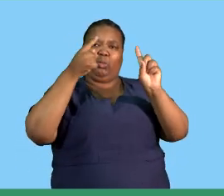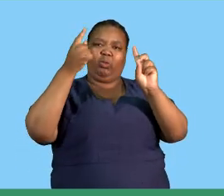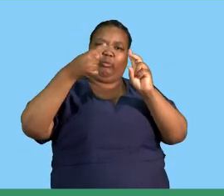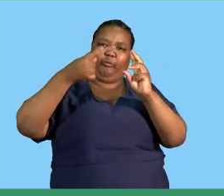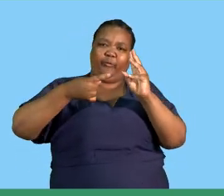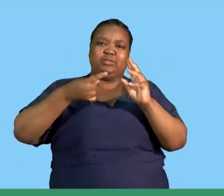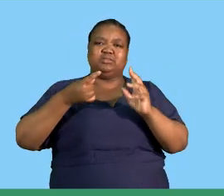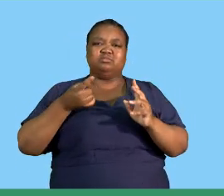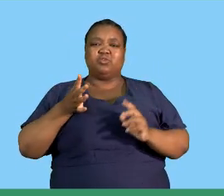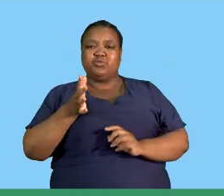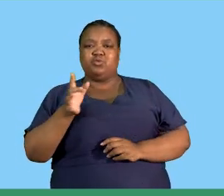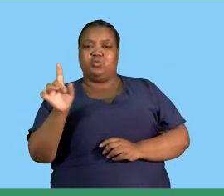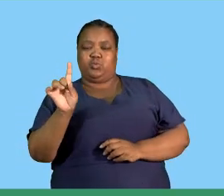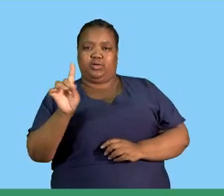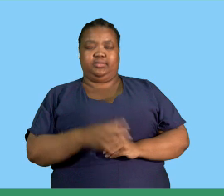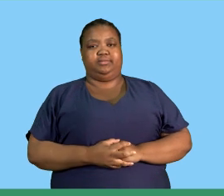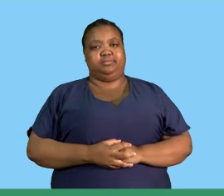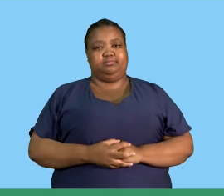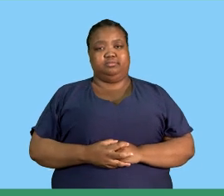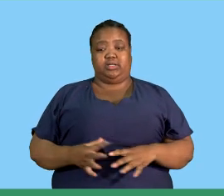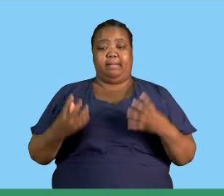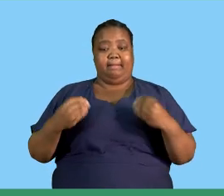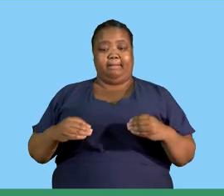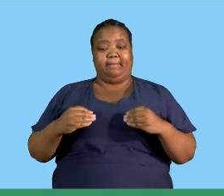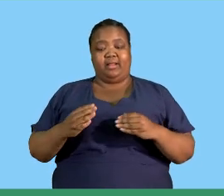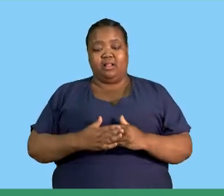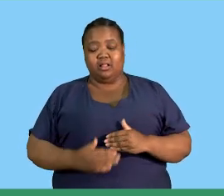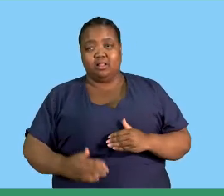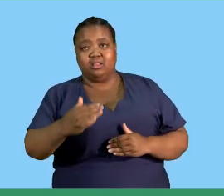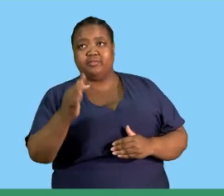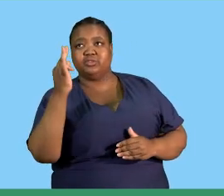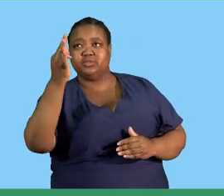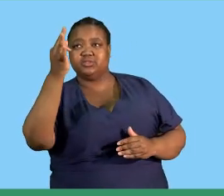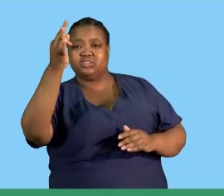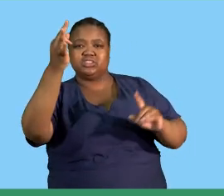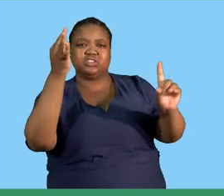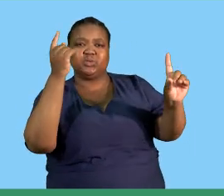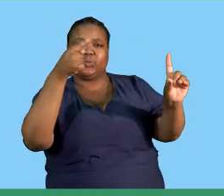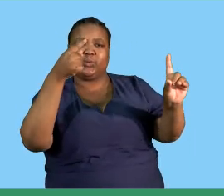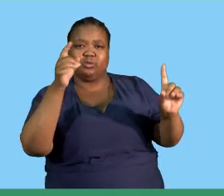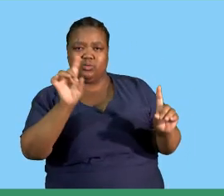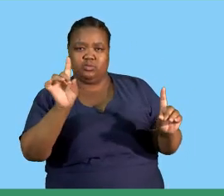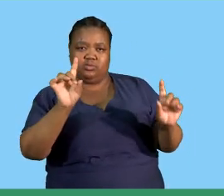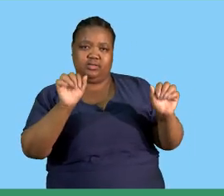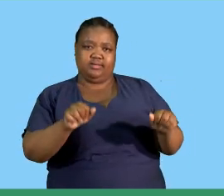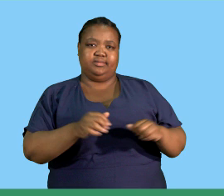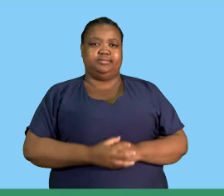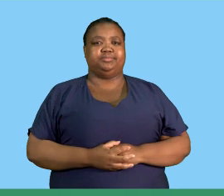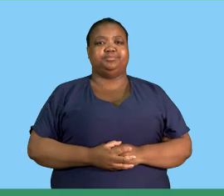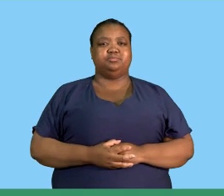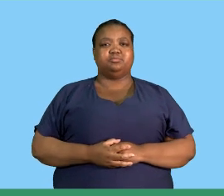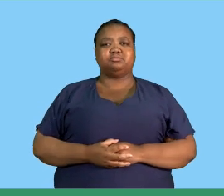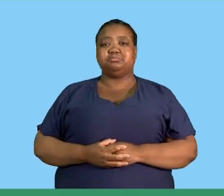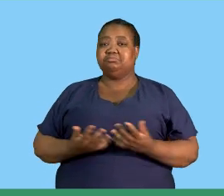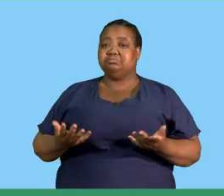vision. We are now creating our future. Where do we see ourselves, or where do you want to go as a business? And